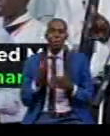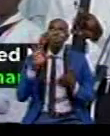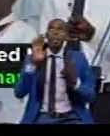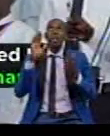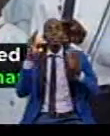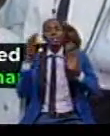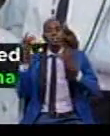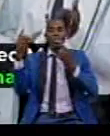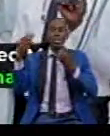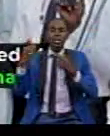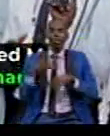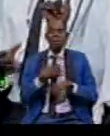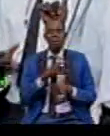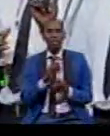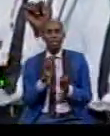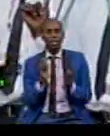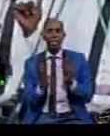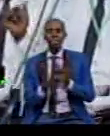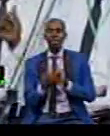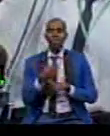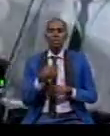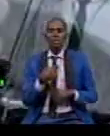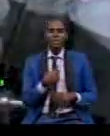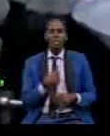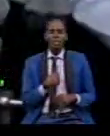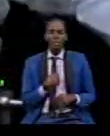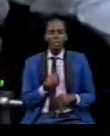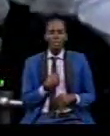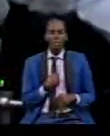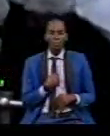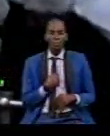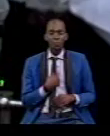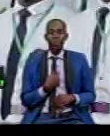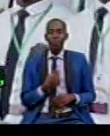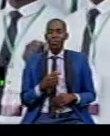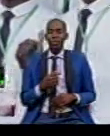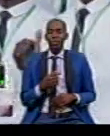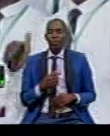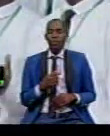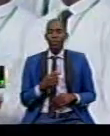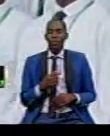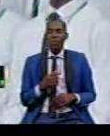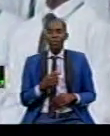you hereafter, kindly give it to the counselors.